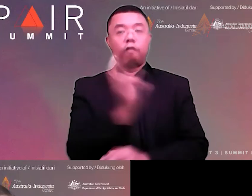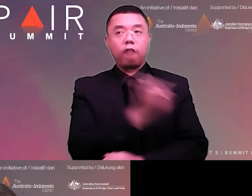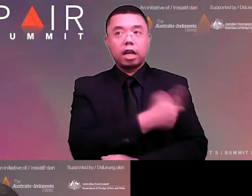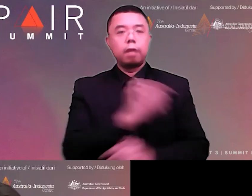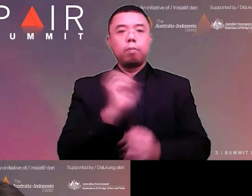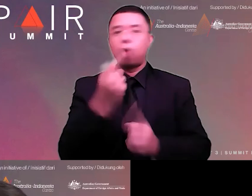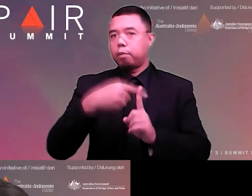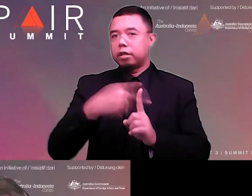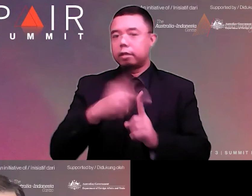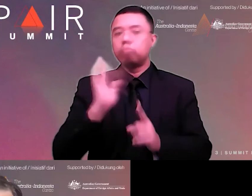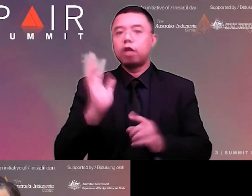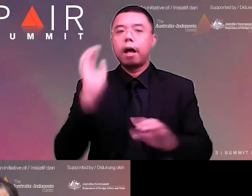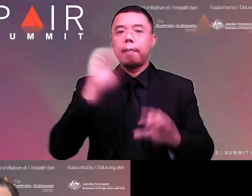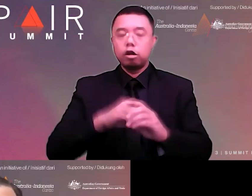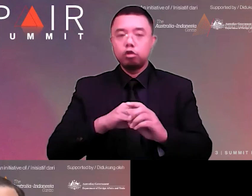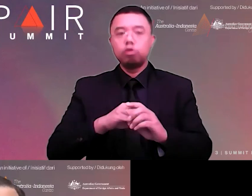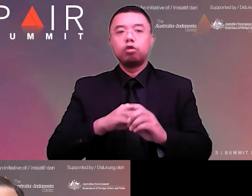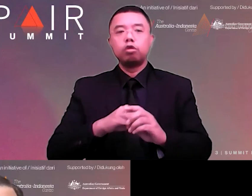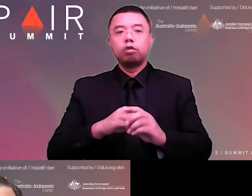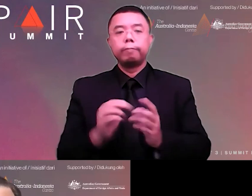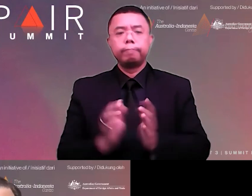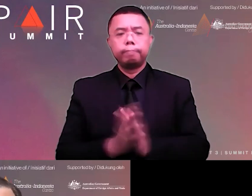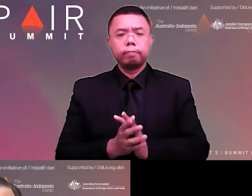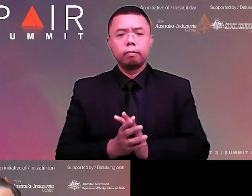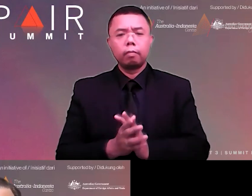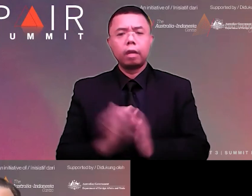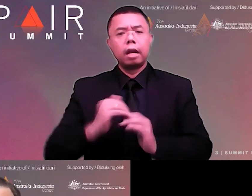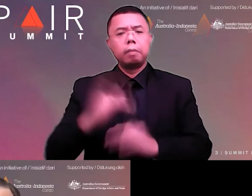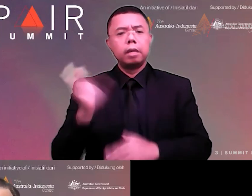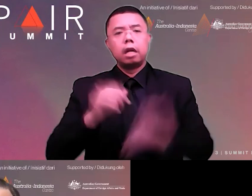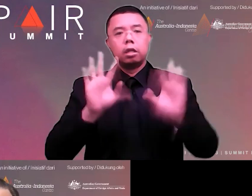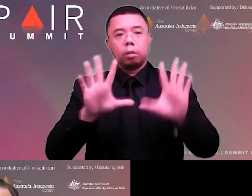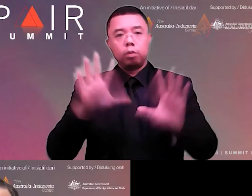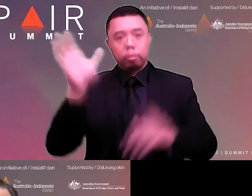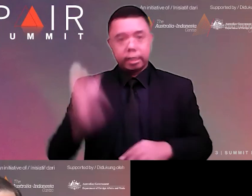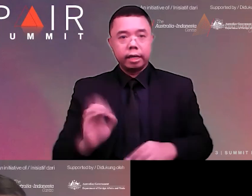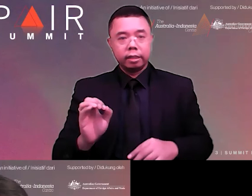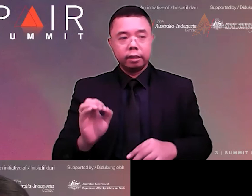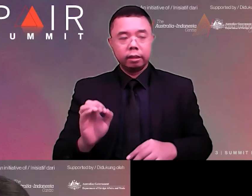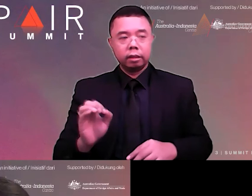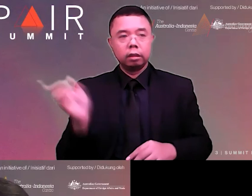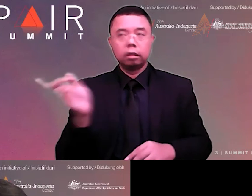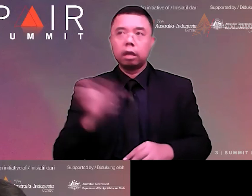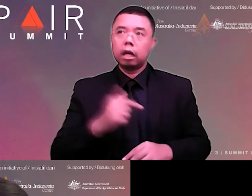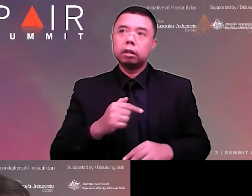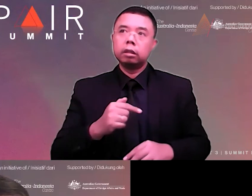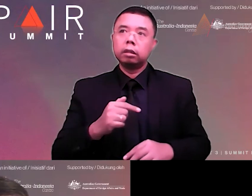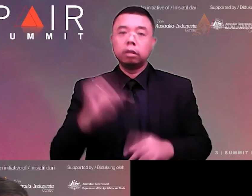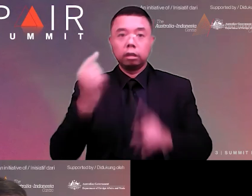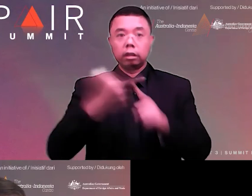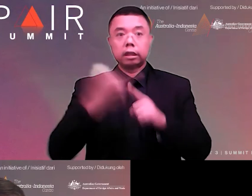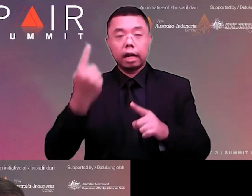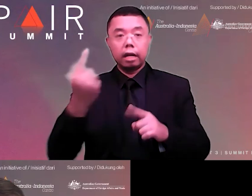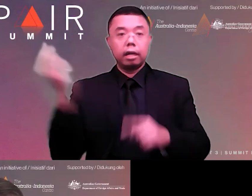of vaccination. There was very little in the way of data on second vaccination at that stage. So we